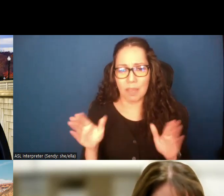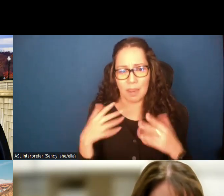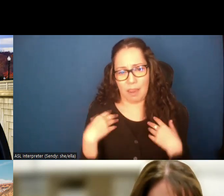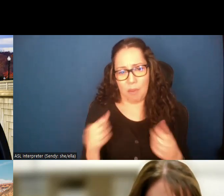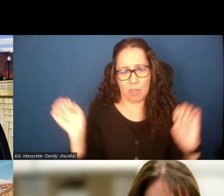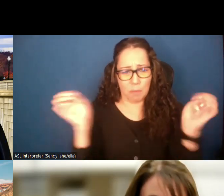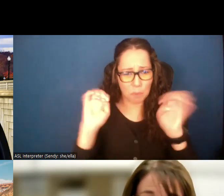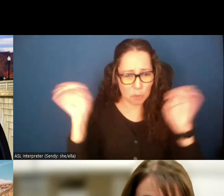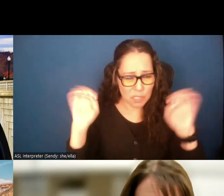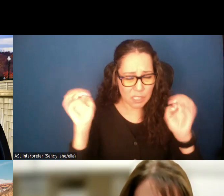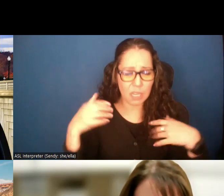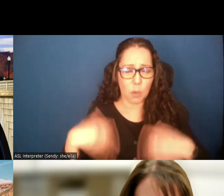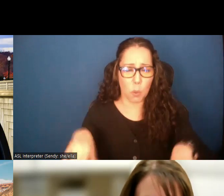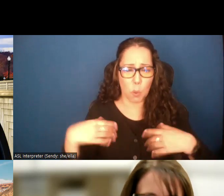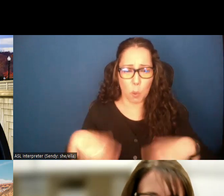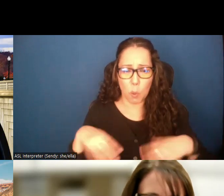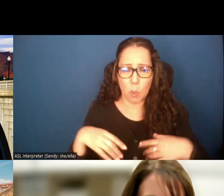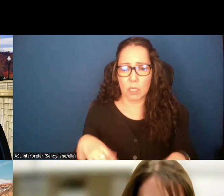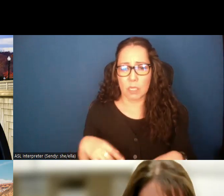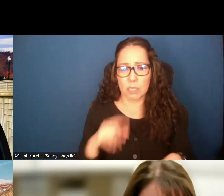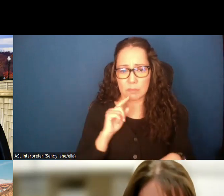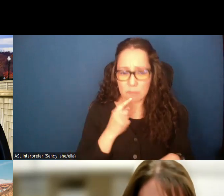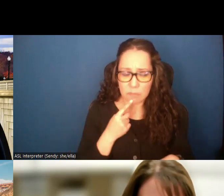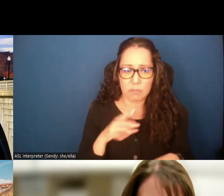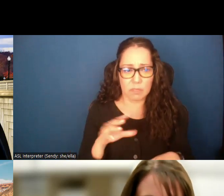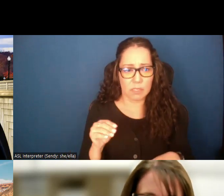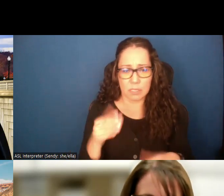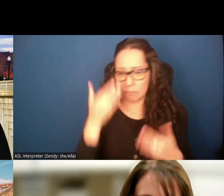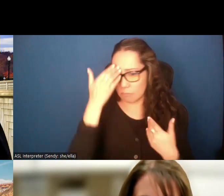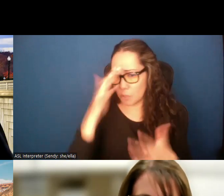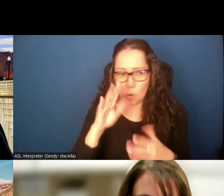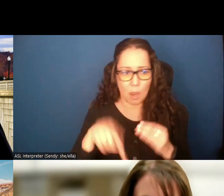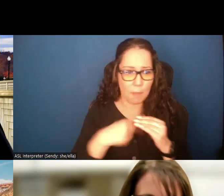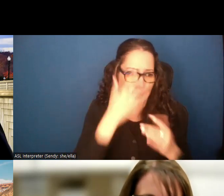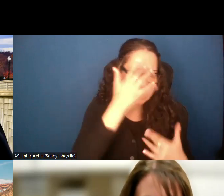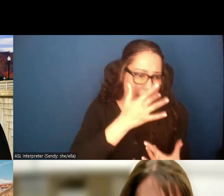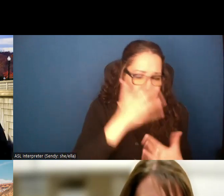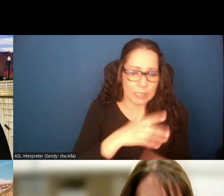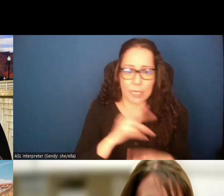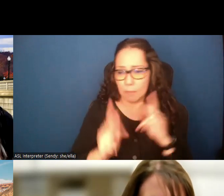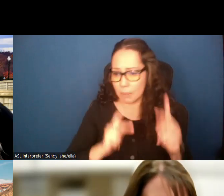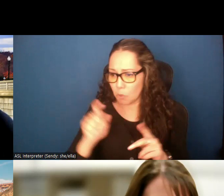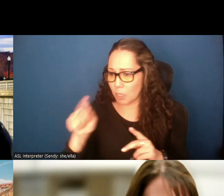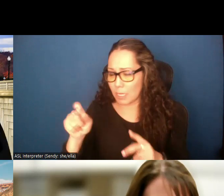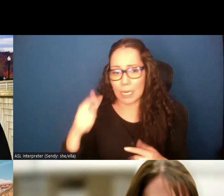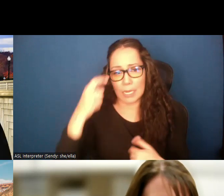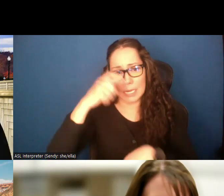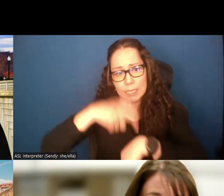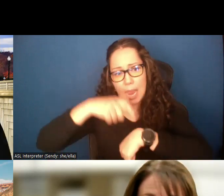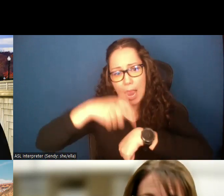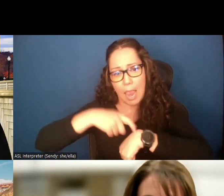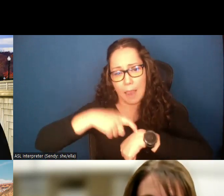a new disease. It was an unknown disease and people needed time to